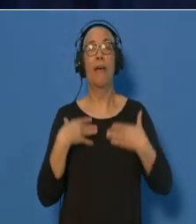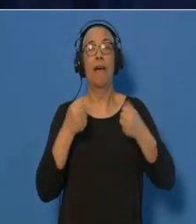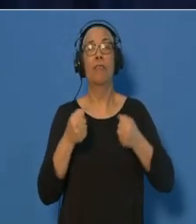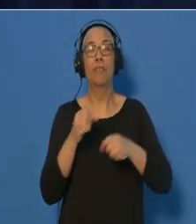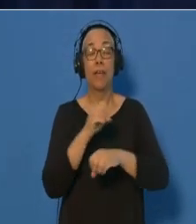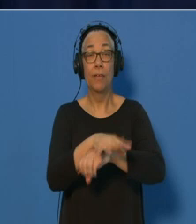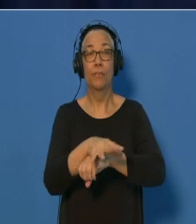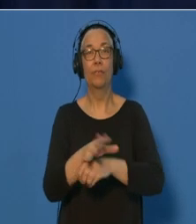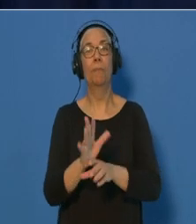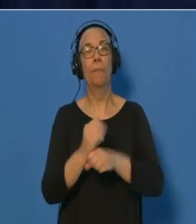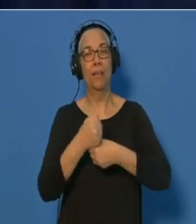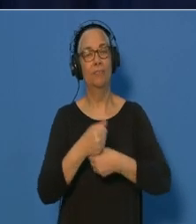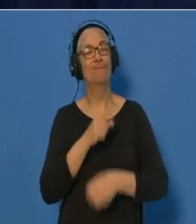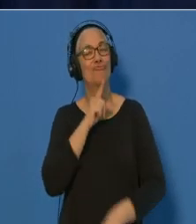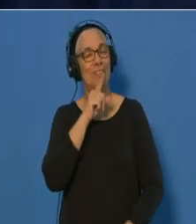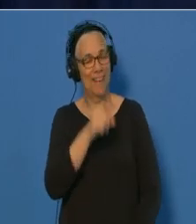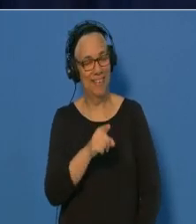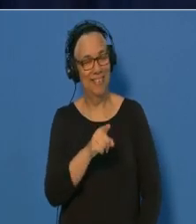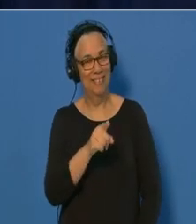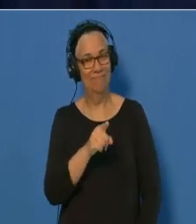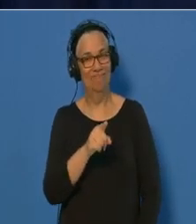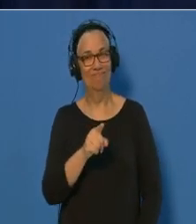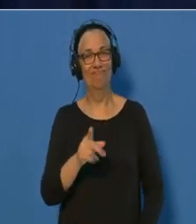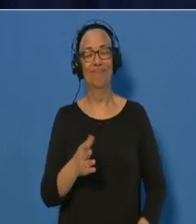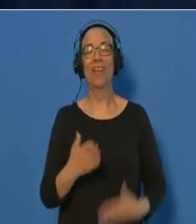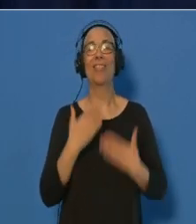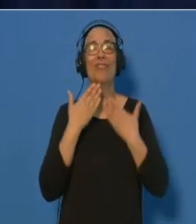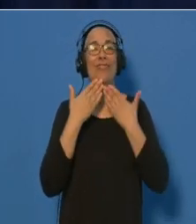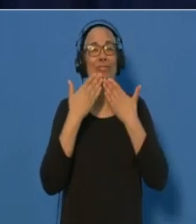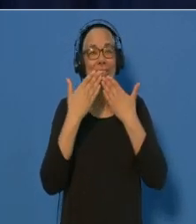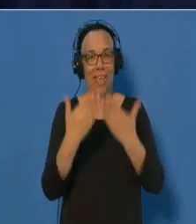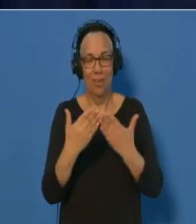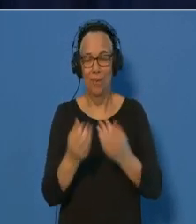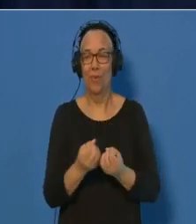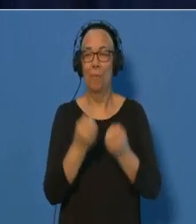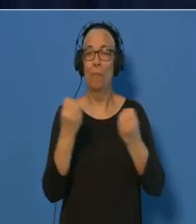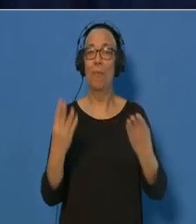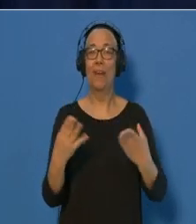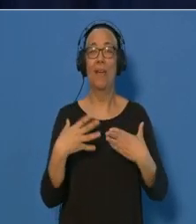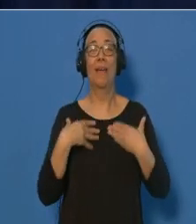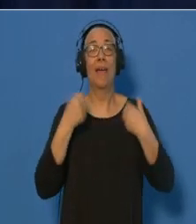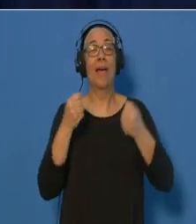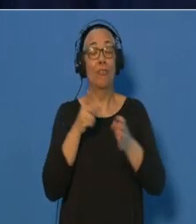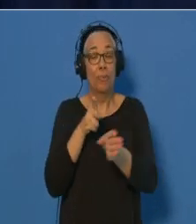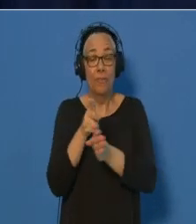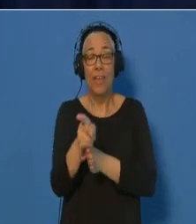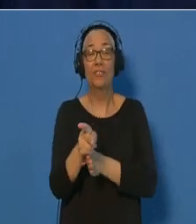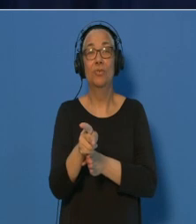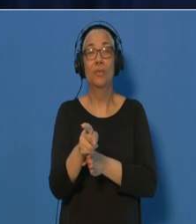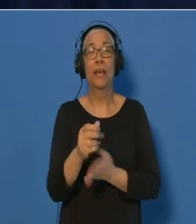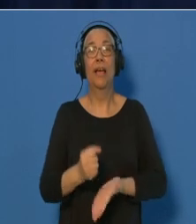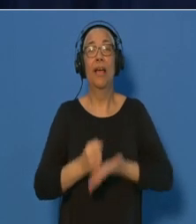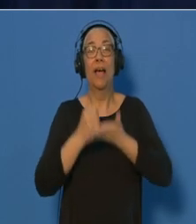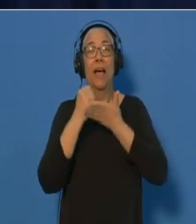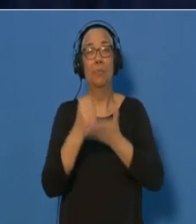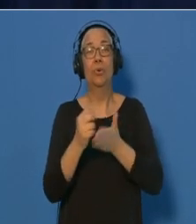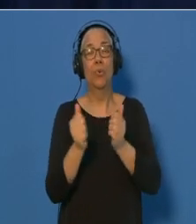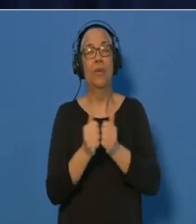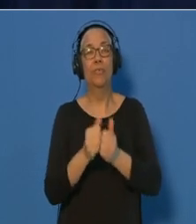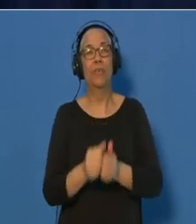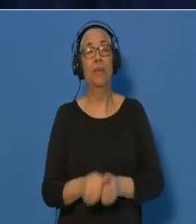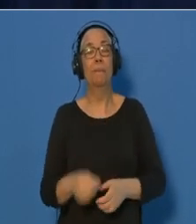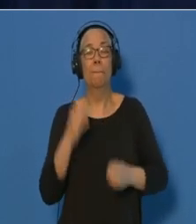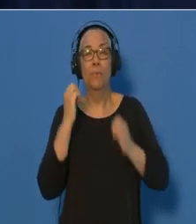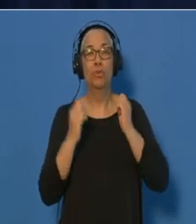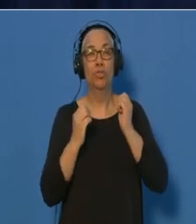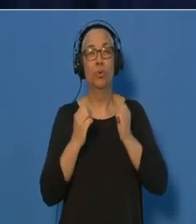reality. I extend my sincere thanks in advance to the many health professionals who are helping to staff the Emotional Wellbeing